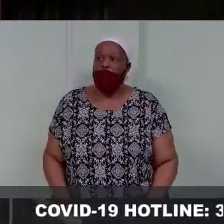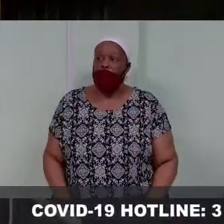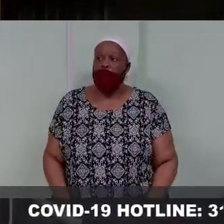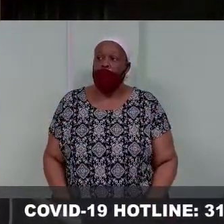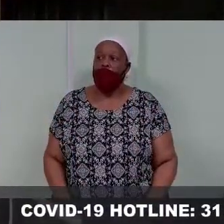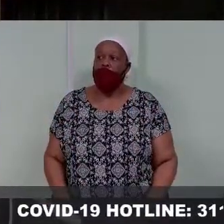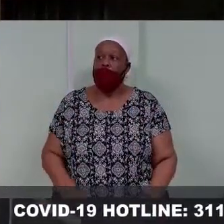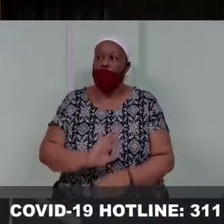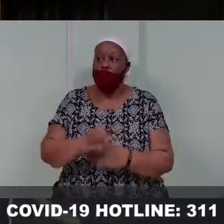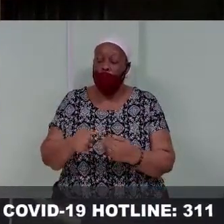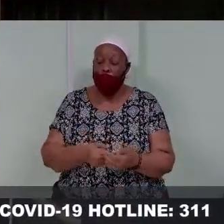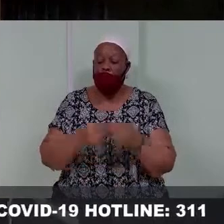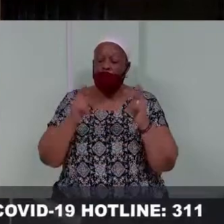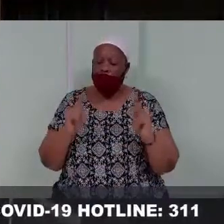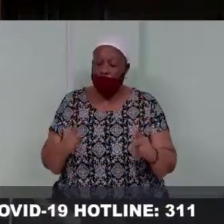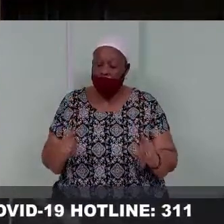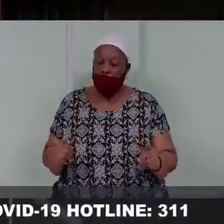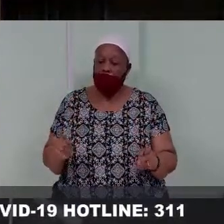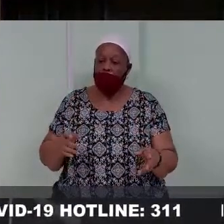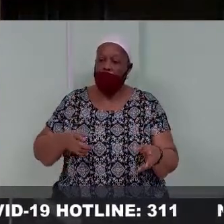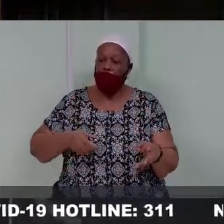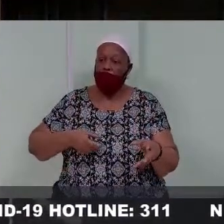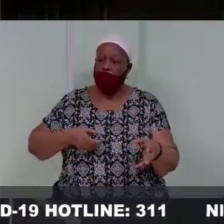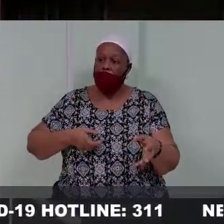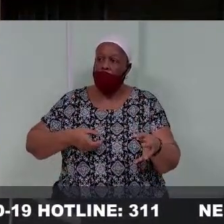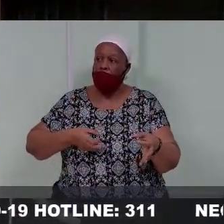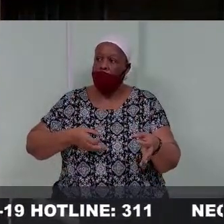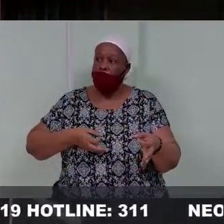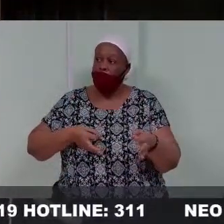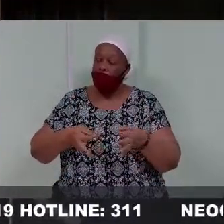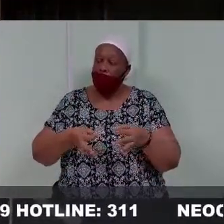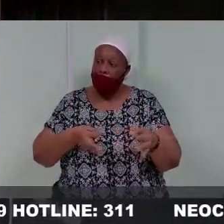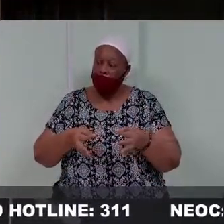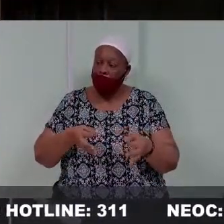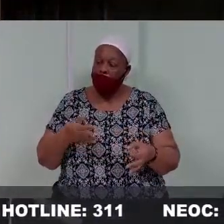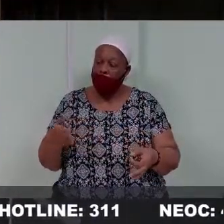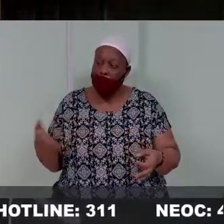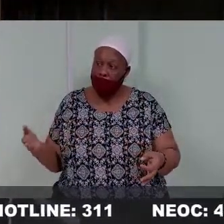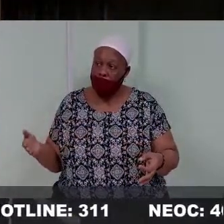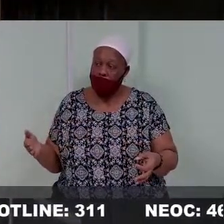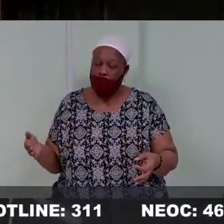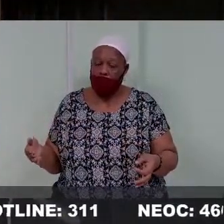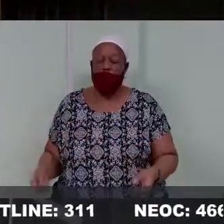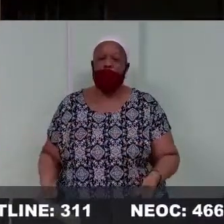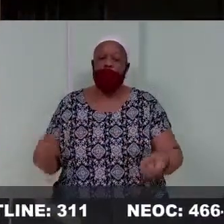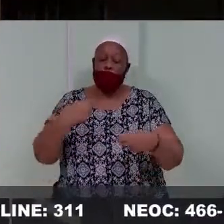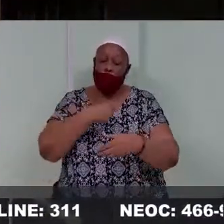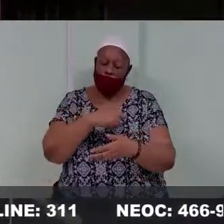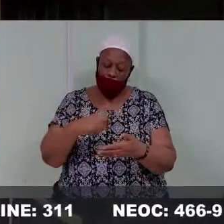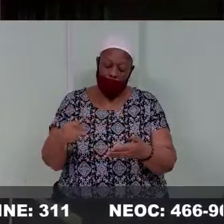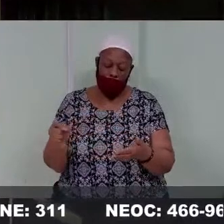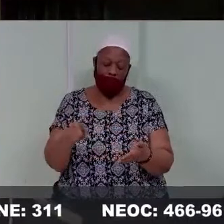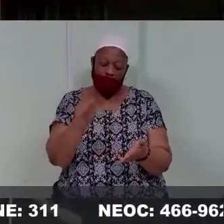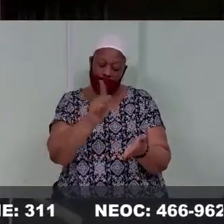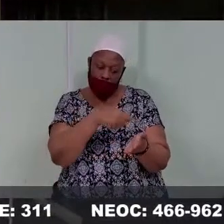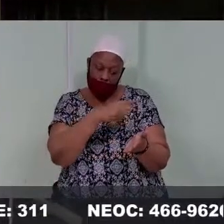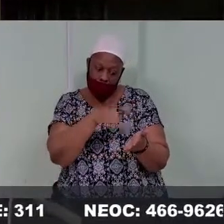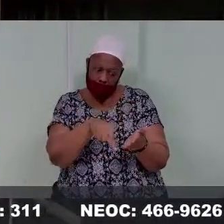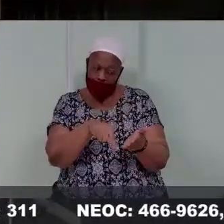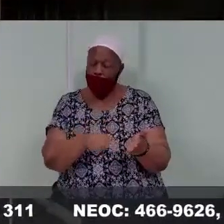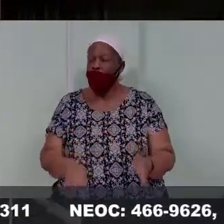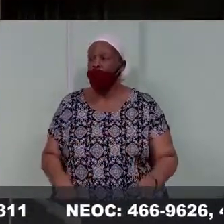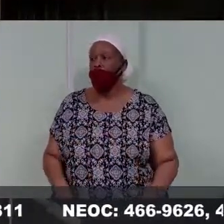message. We are going to make it a little more difficult in terms of the penalties that are going to be applicable to